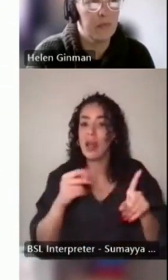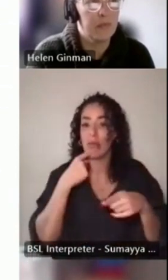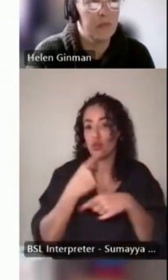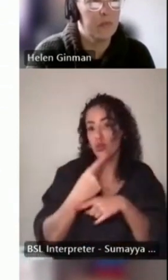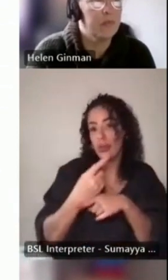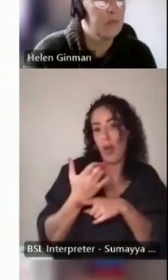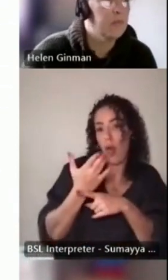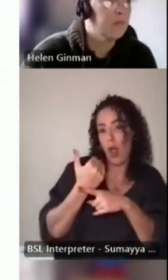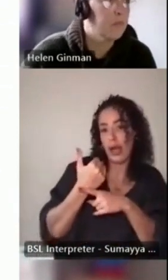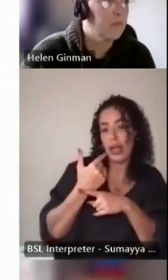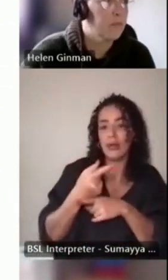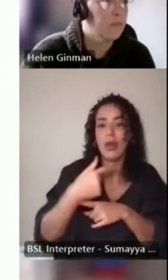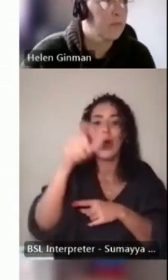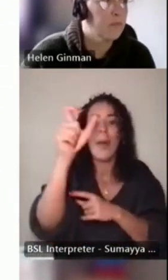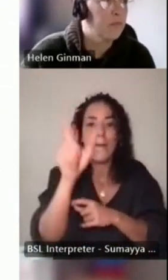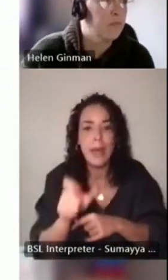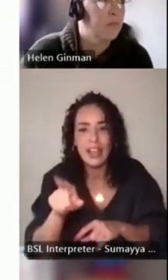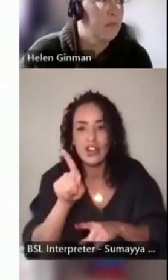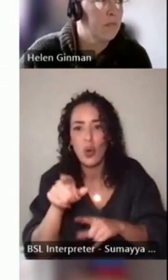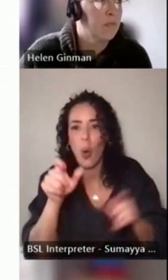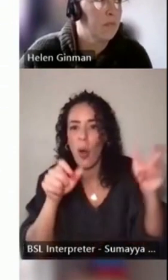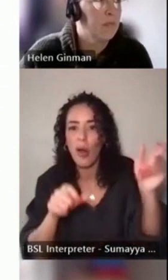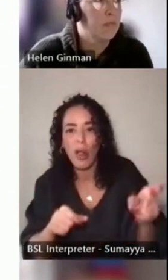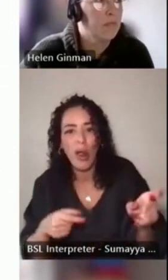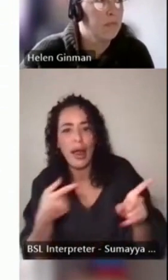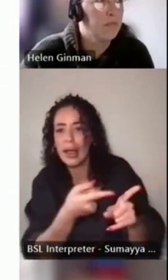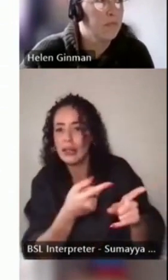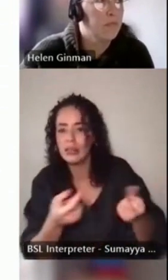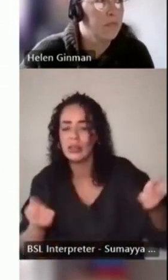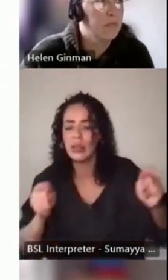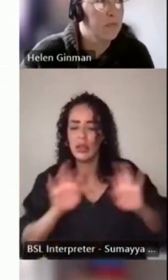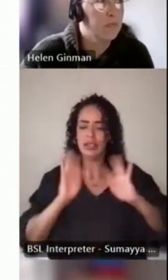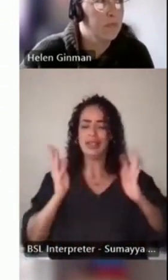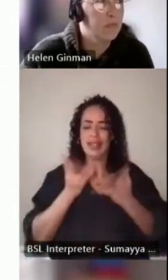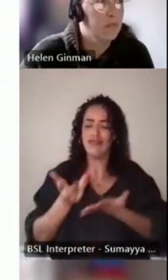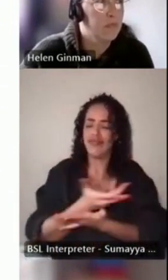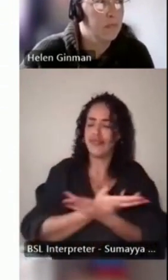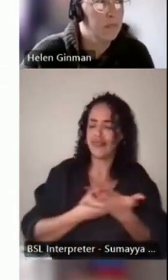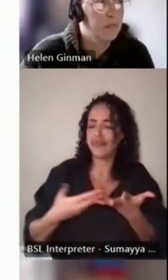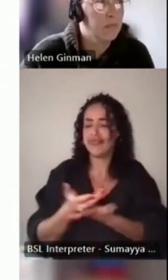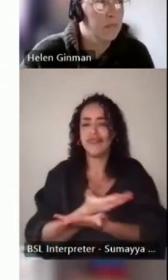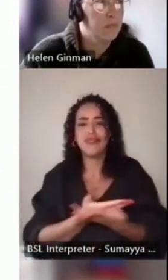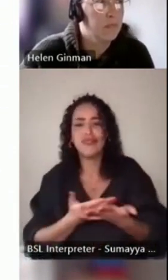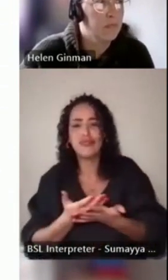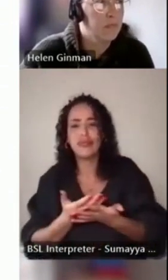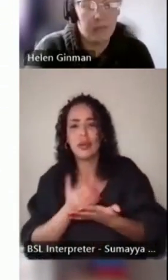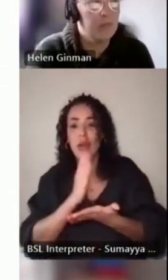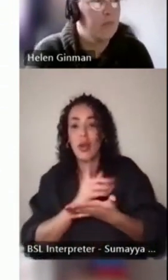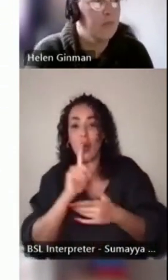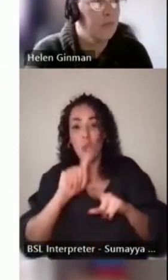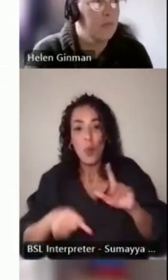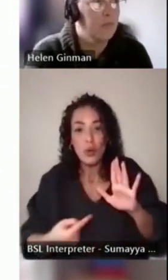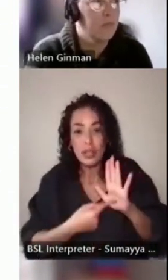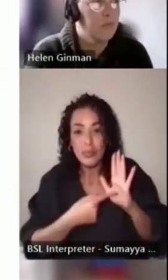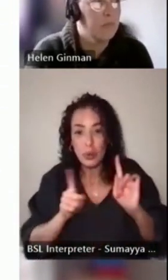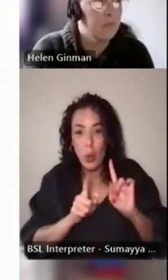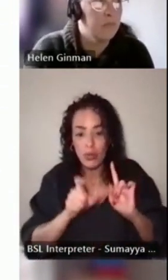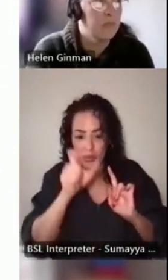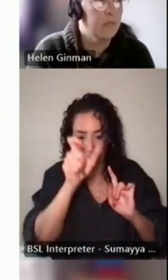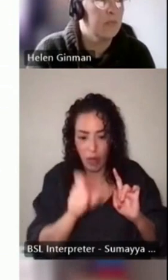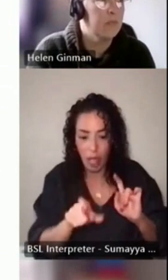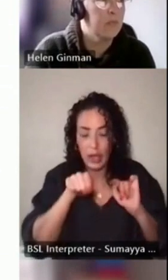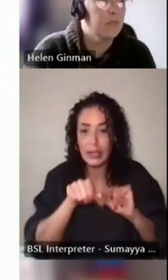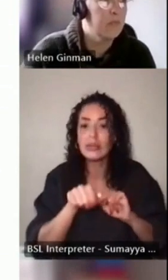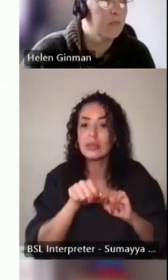earlier, if there's a patient or a client at the heart of that, you know, finding that really what matters is the client or the patient, and finding